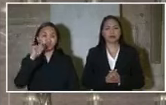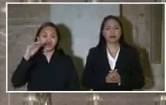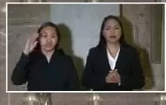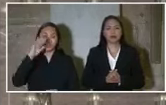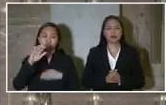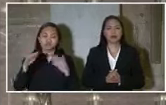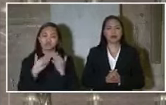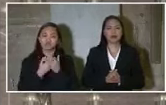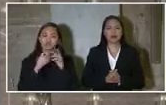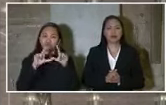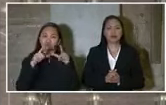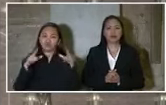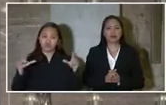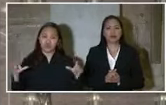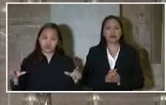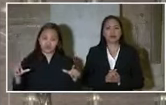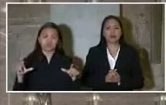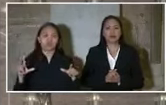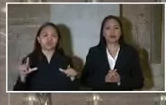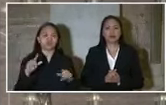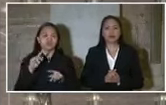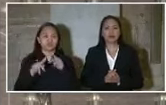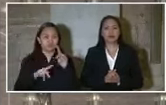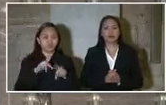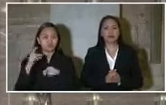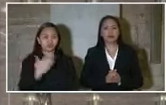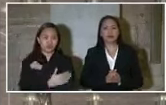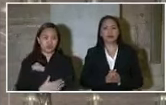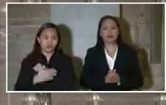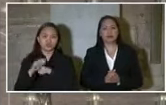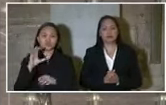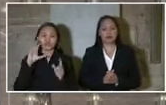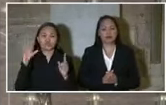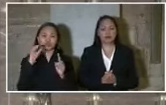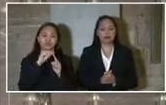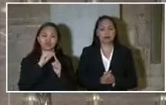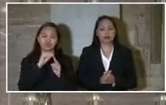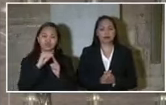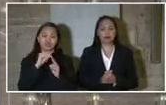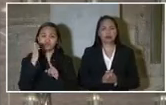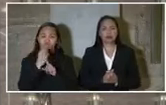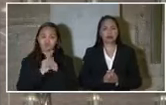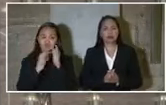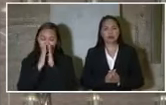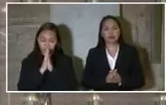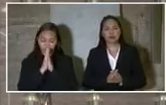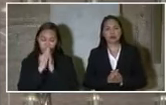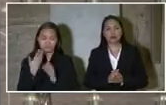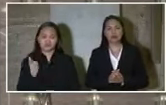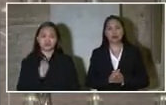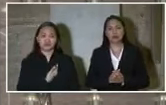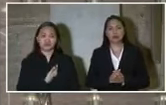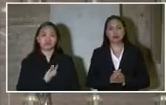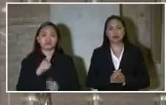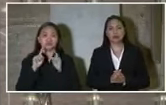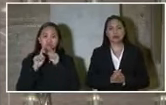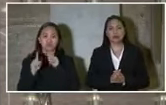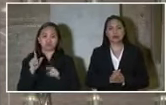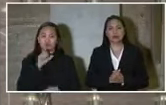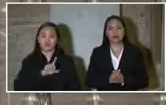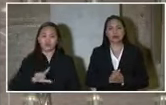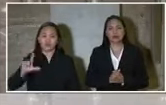all languages, races, and cultures. For every petition, let us say,